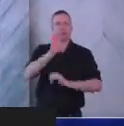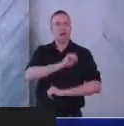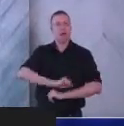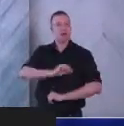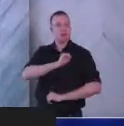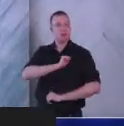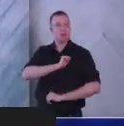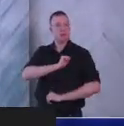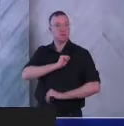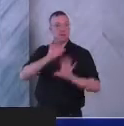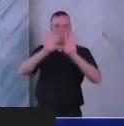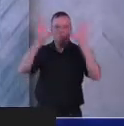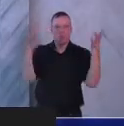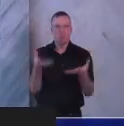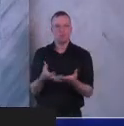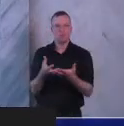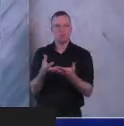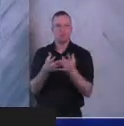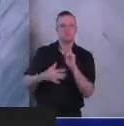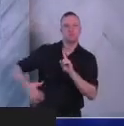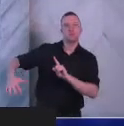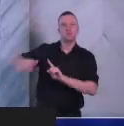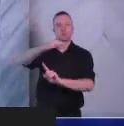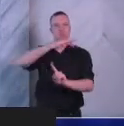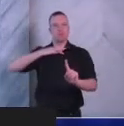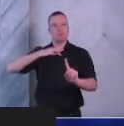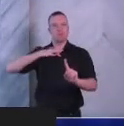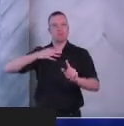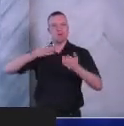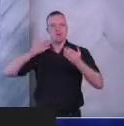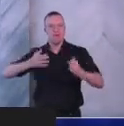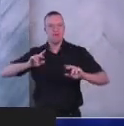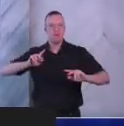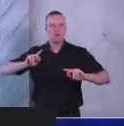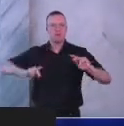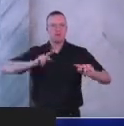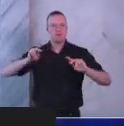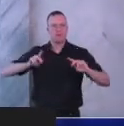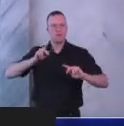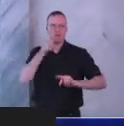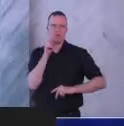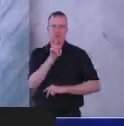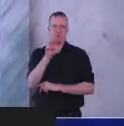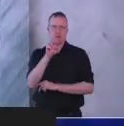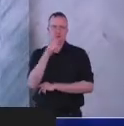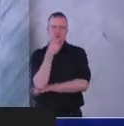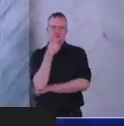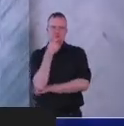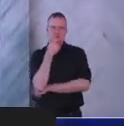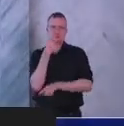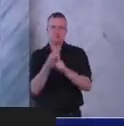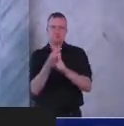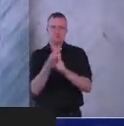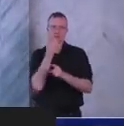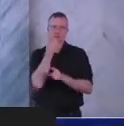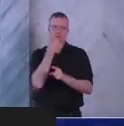and a world or an environment in which people don't question when something is